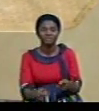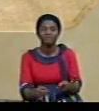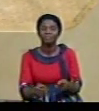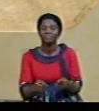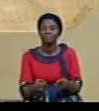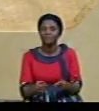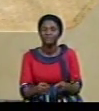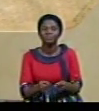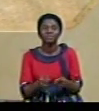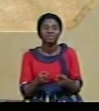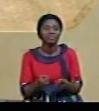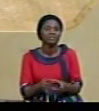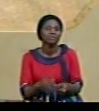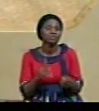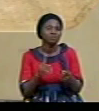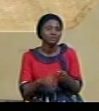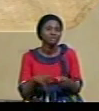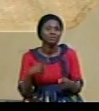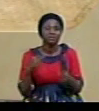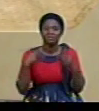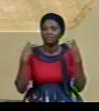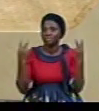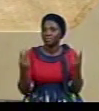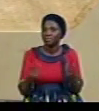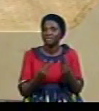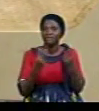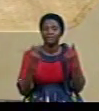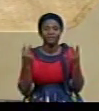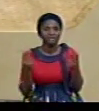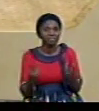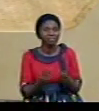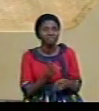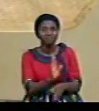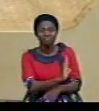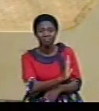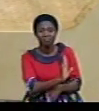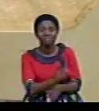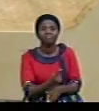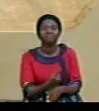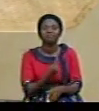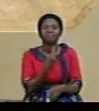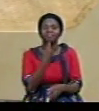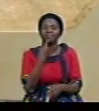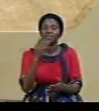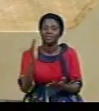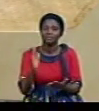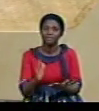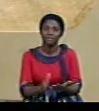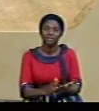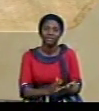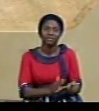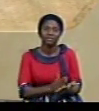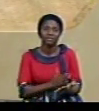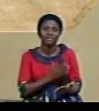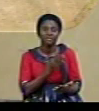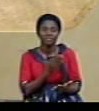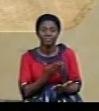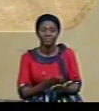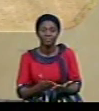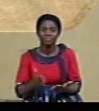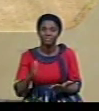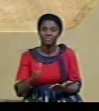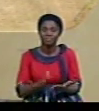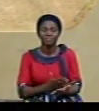City bye bye disappointment bye bye disappointment bye bye bye